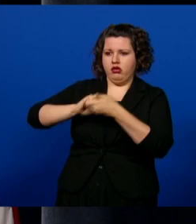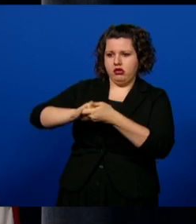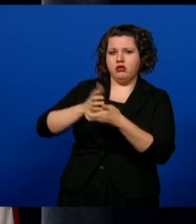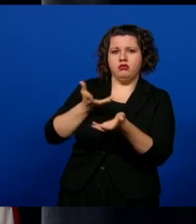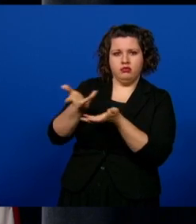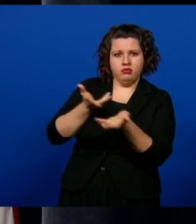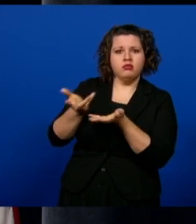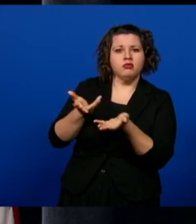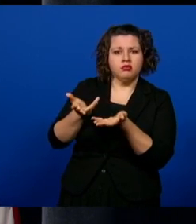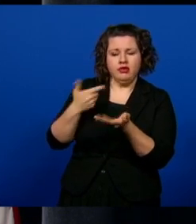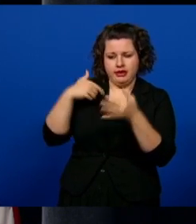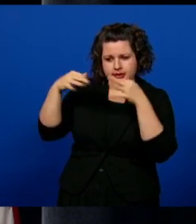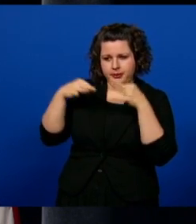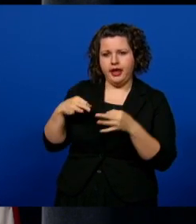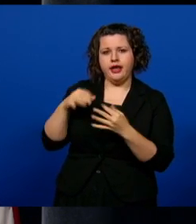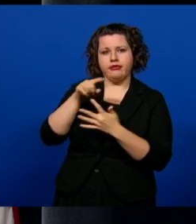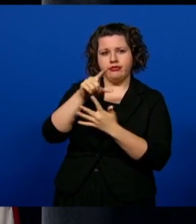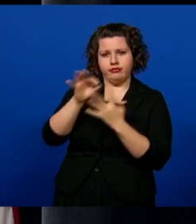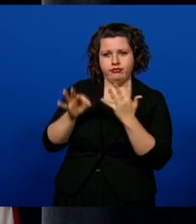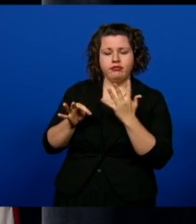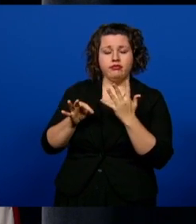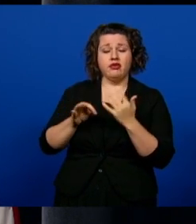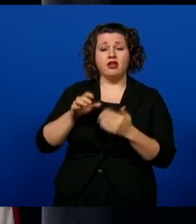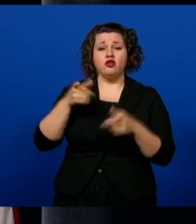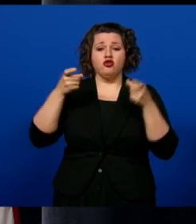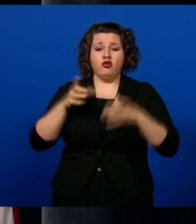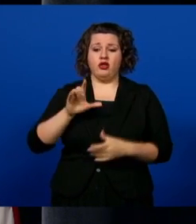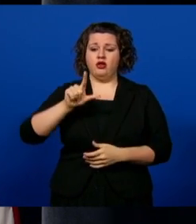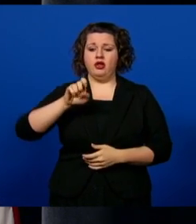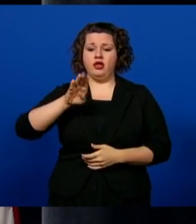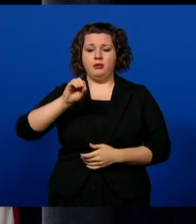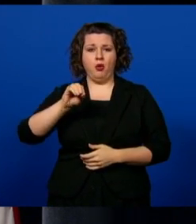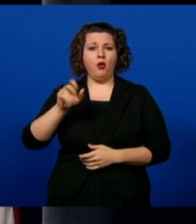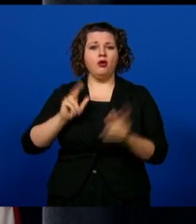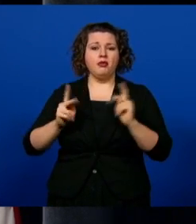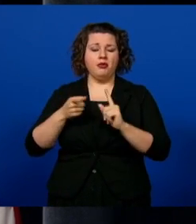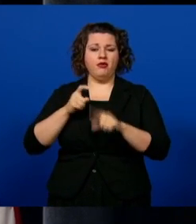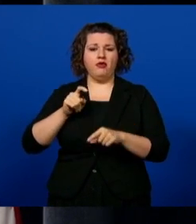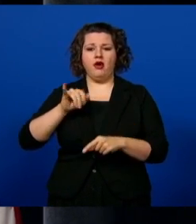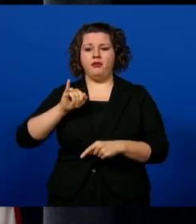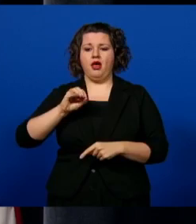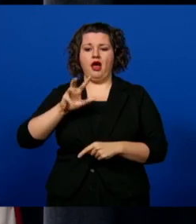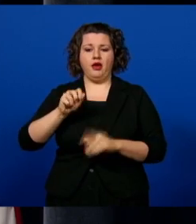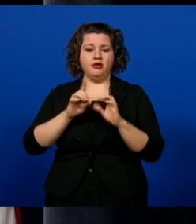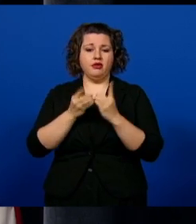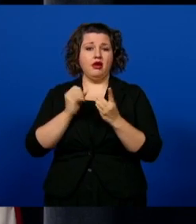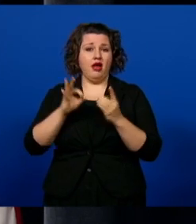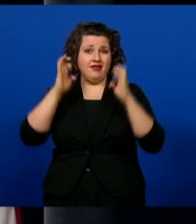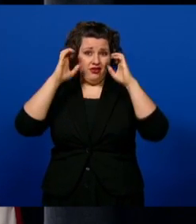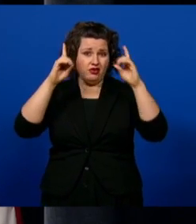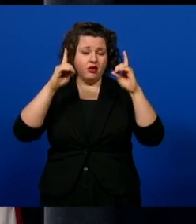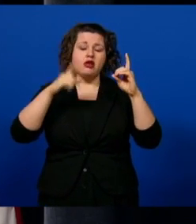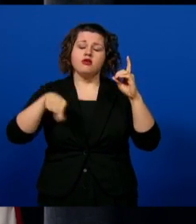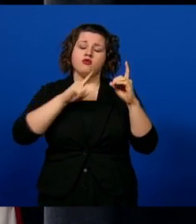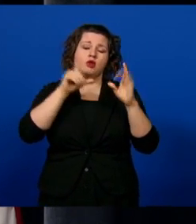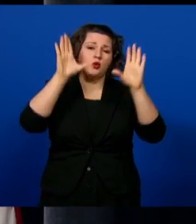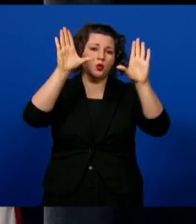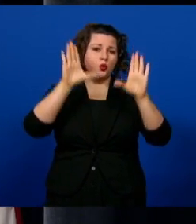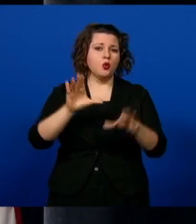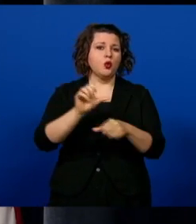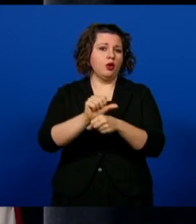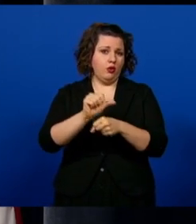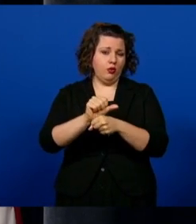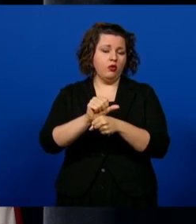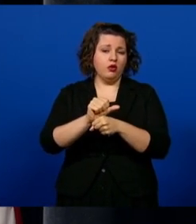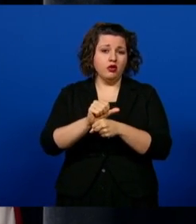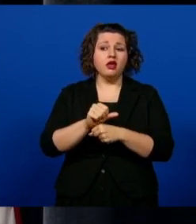available to them. Director Lebo and the folks at the Iowa Department of Education have been doing some great work, and